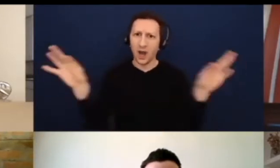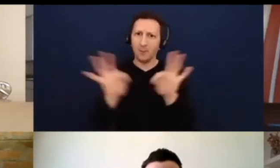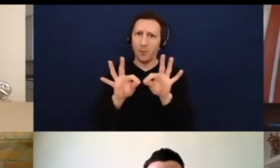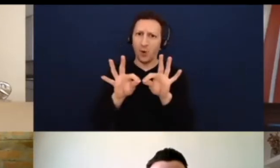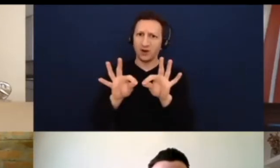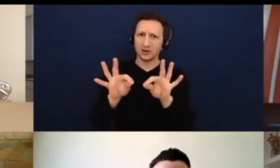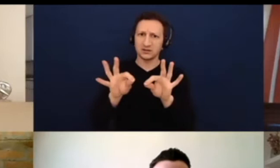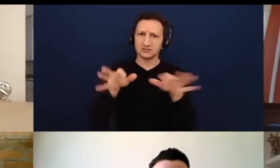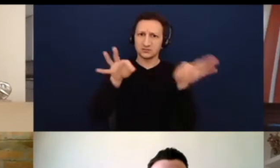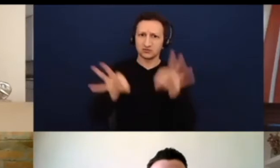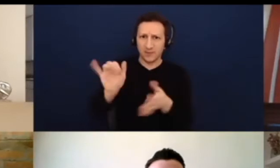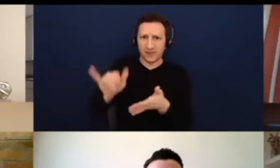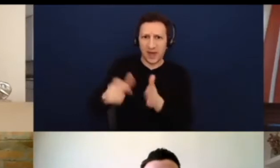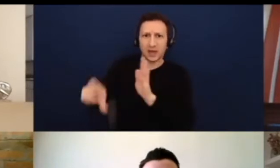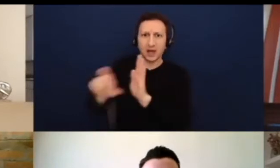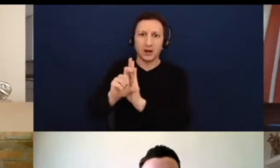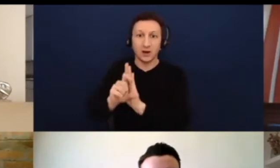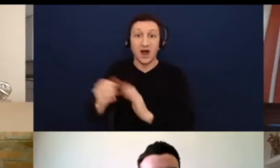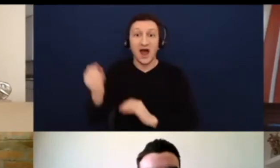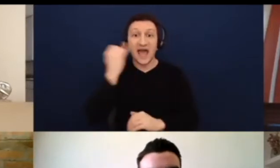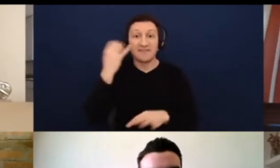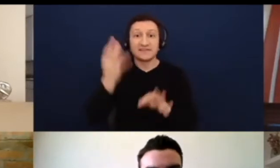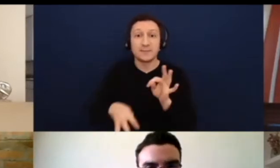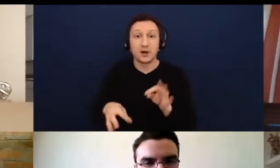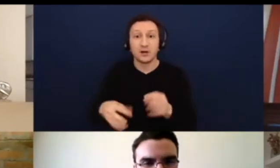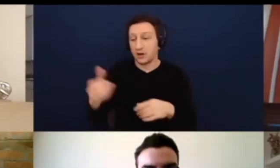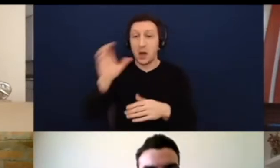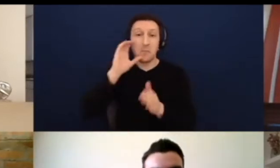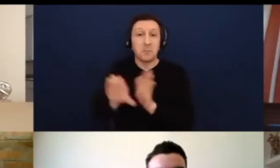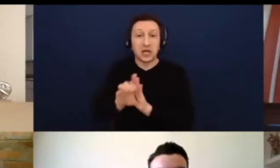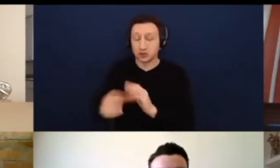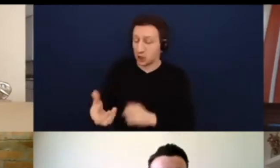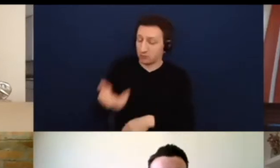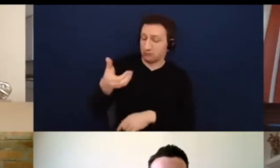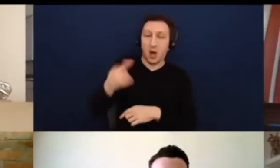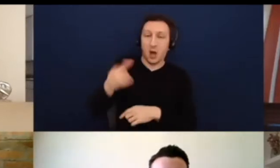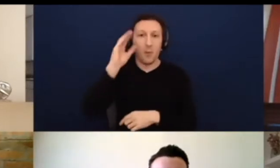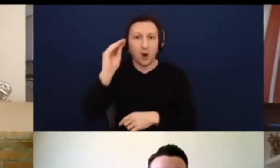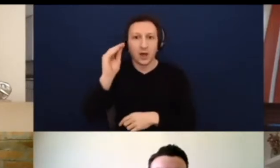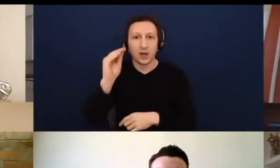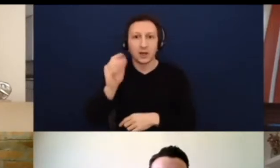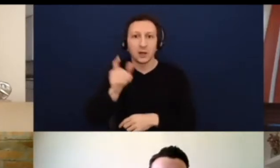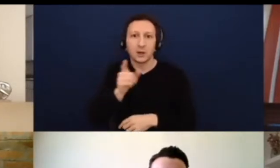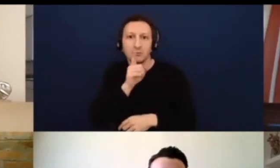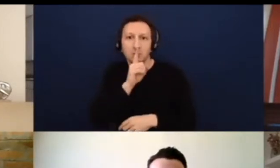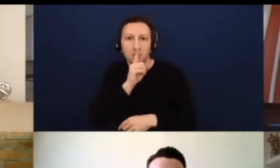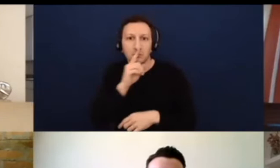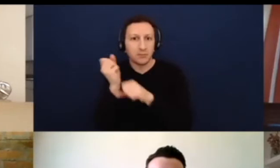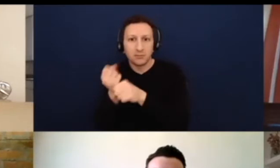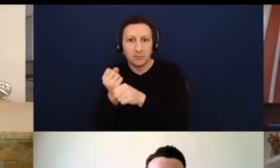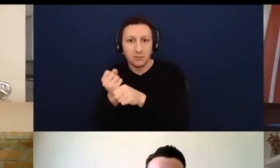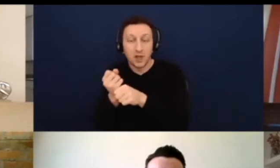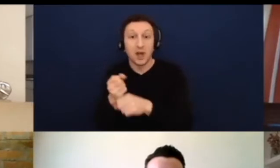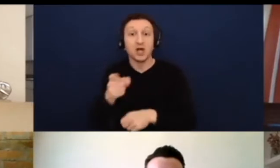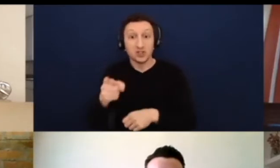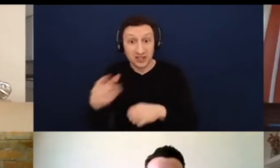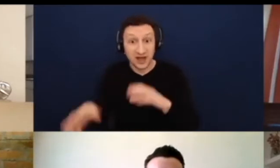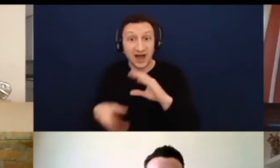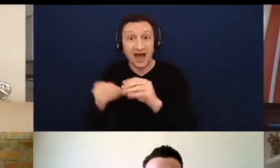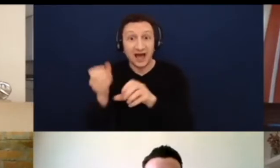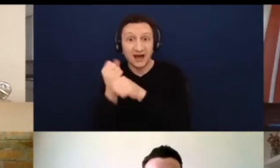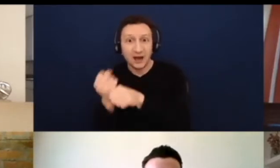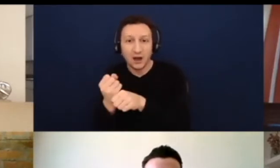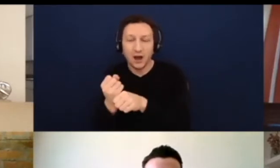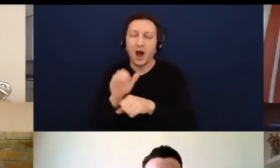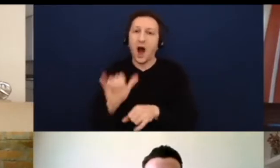photo. And she could have just said a boy on the photo, but she described it with a baseball bat, which really enhanced my experience. And